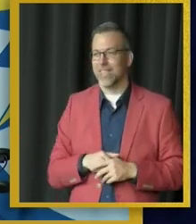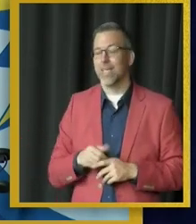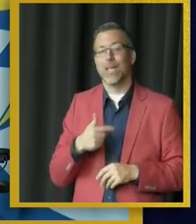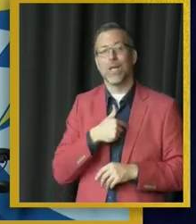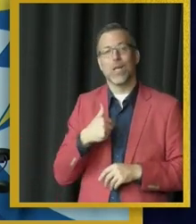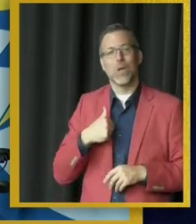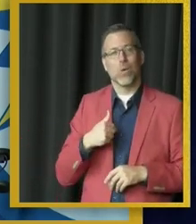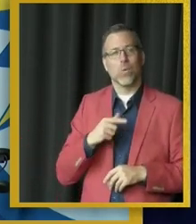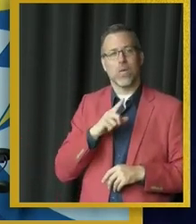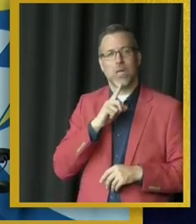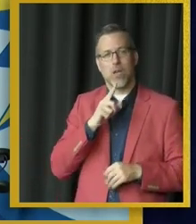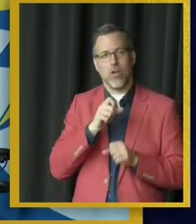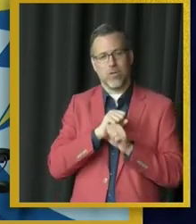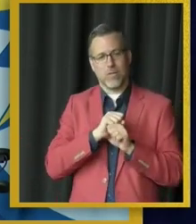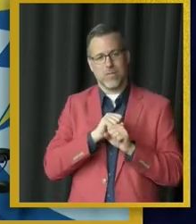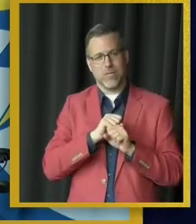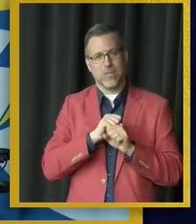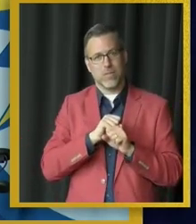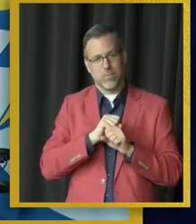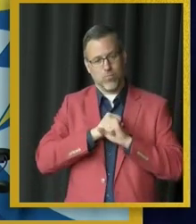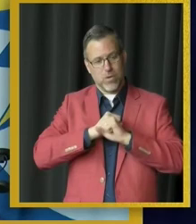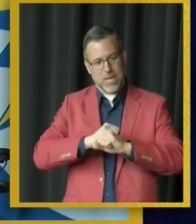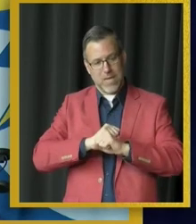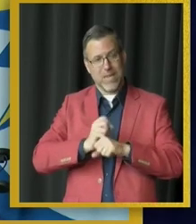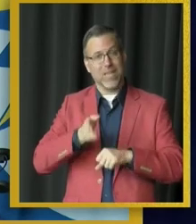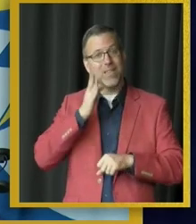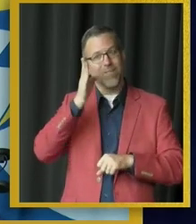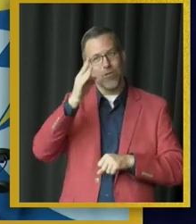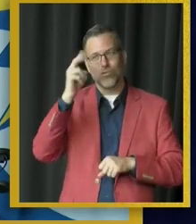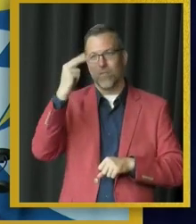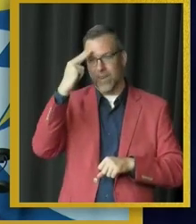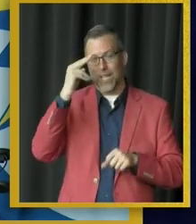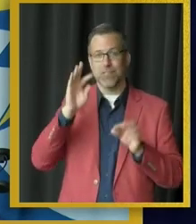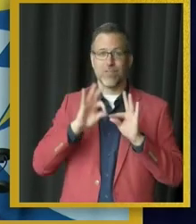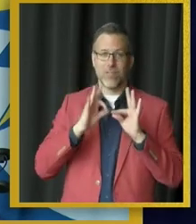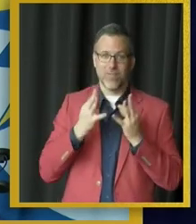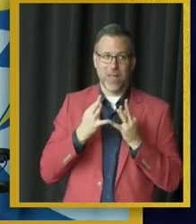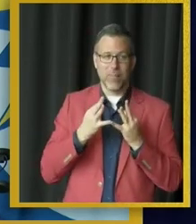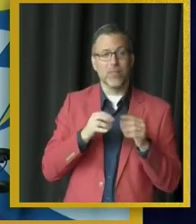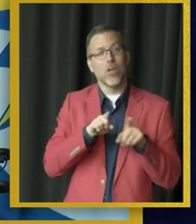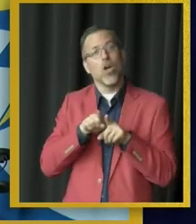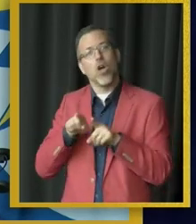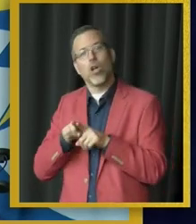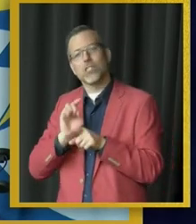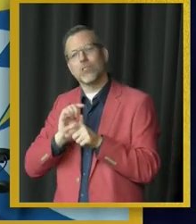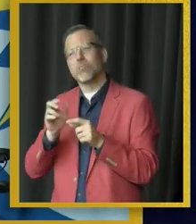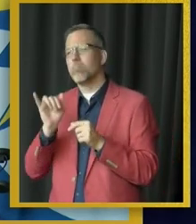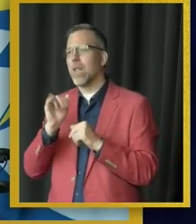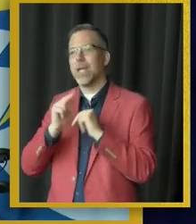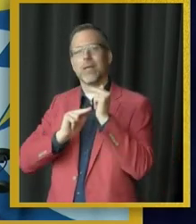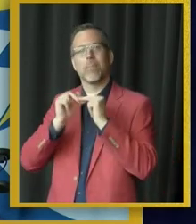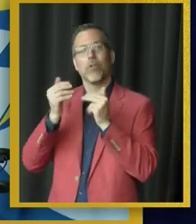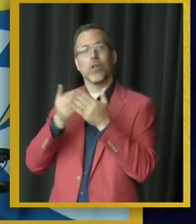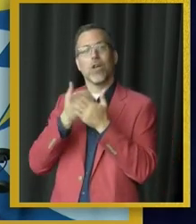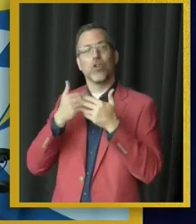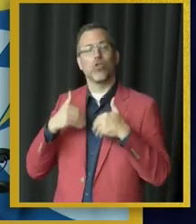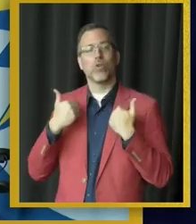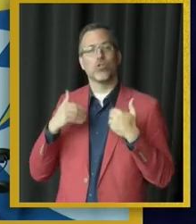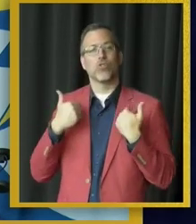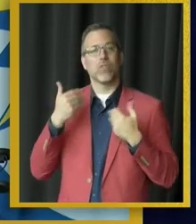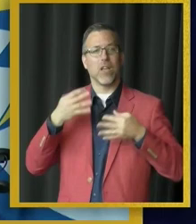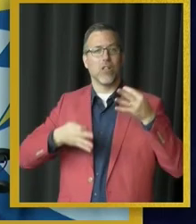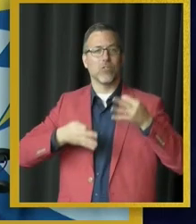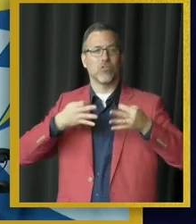are safeguarding the future of Nashville's families also by doing things like building a new juvenile justice